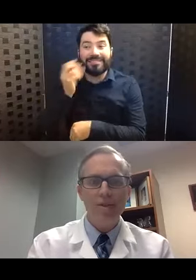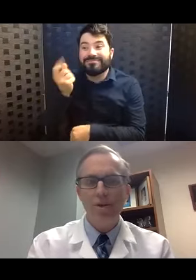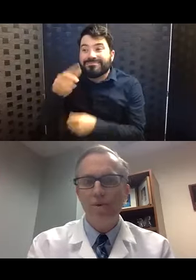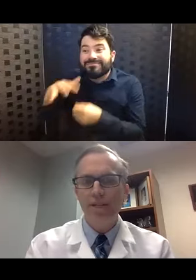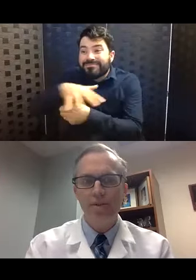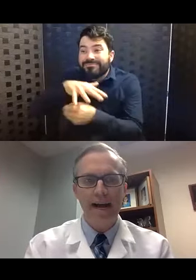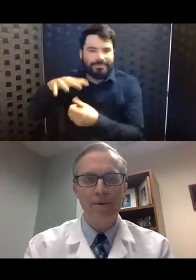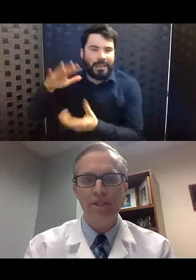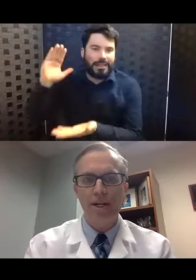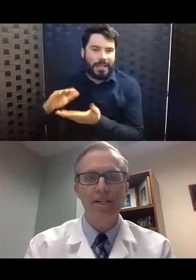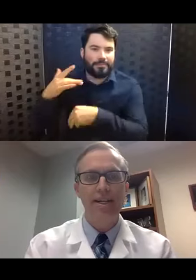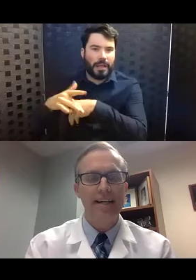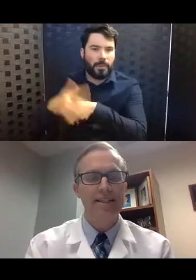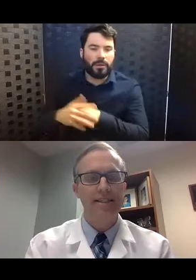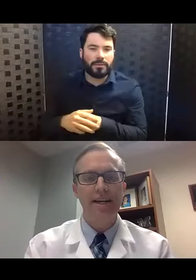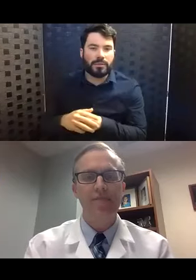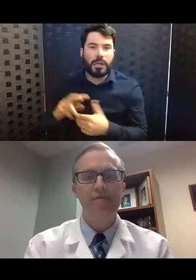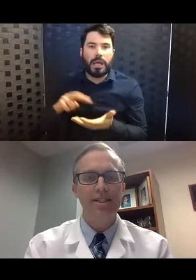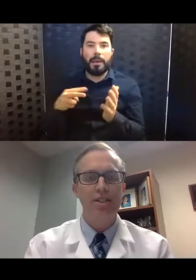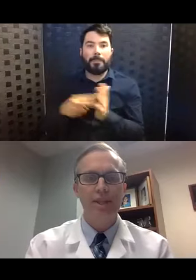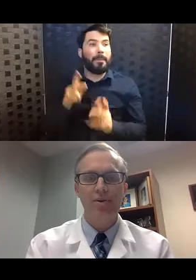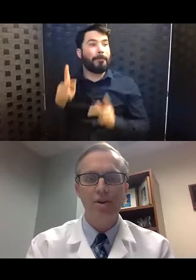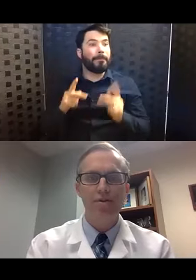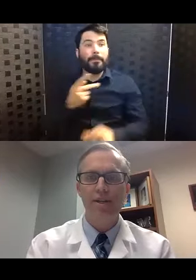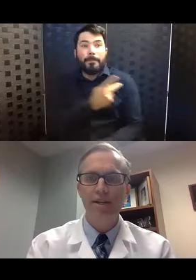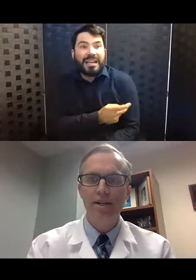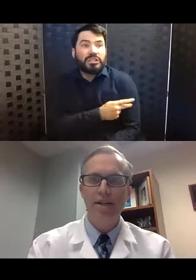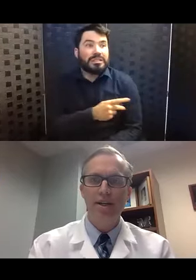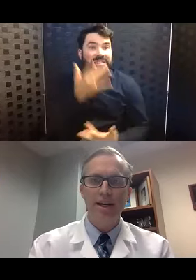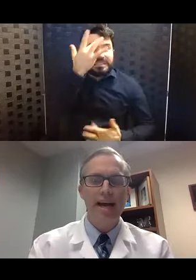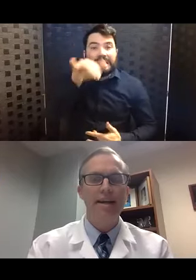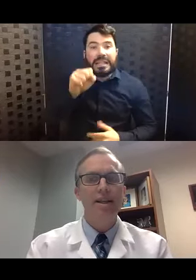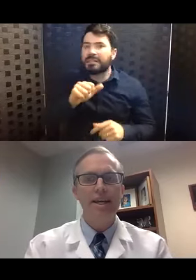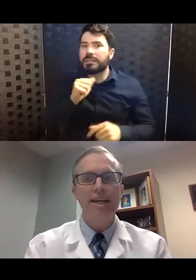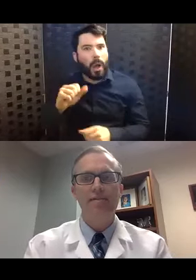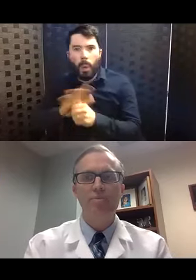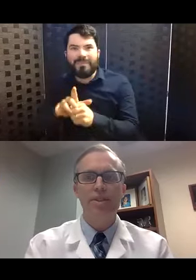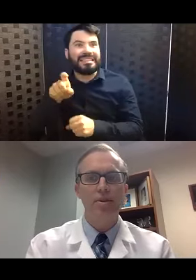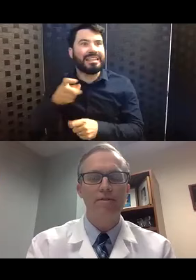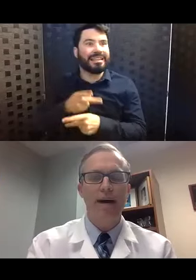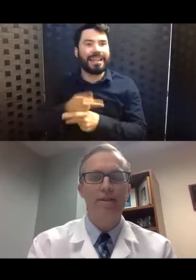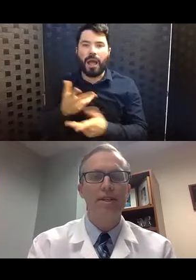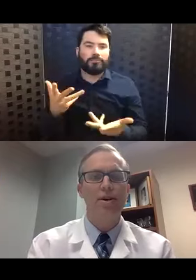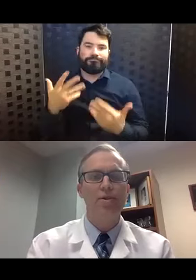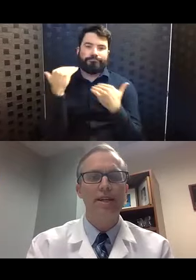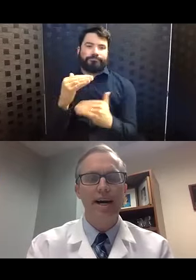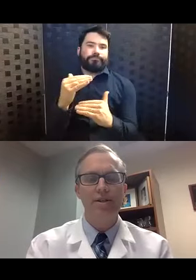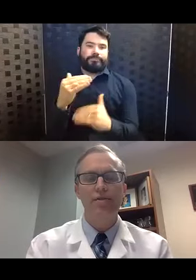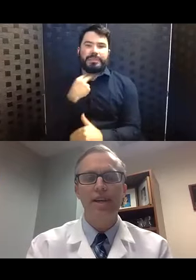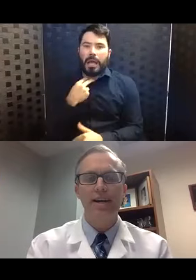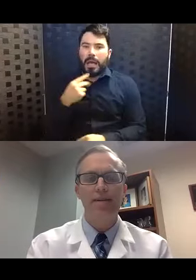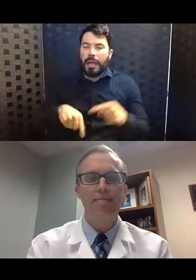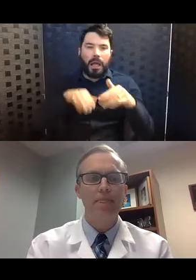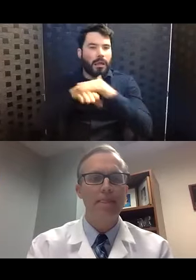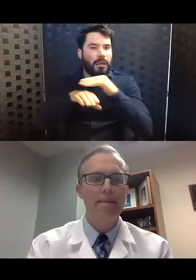net result would be a dramatic reduction in access to care for patients without COVID. Again, thinking of our principles of balancing COVID and